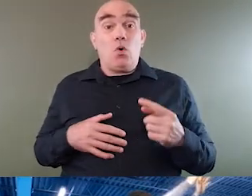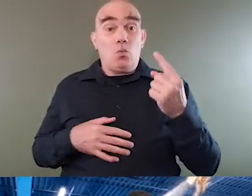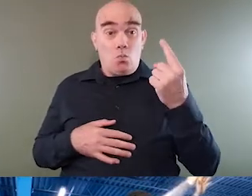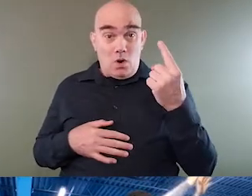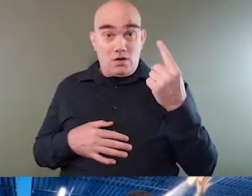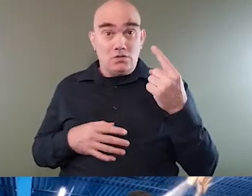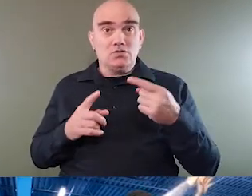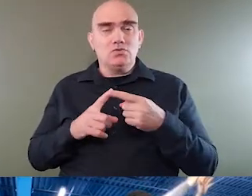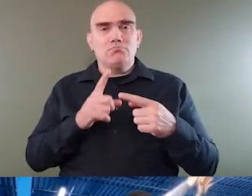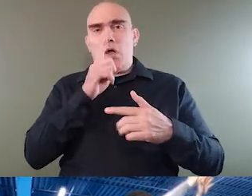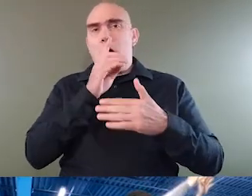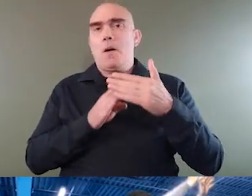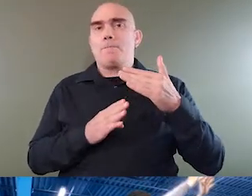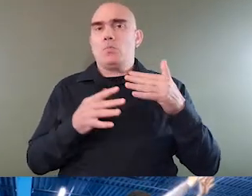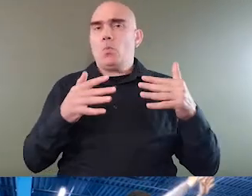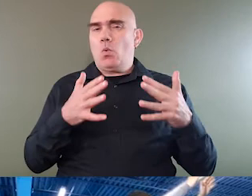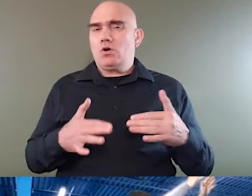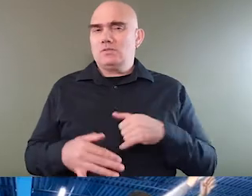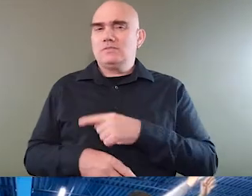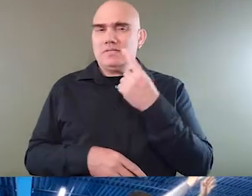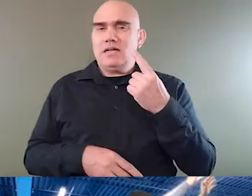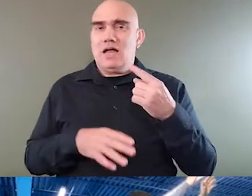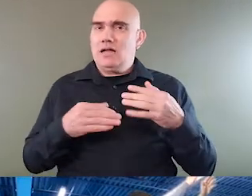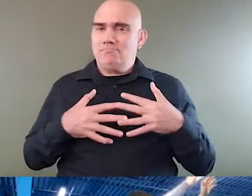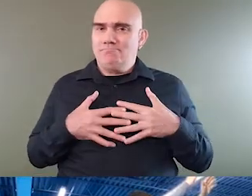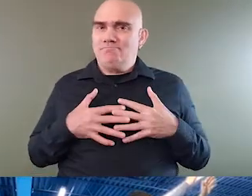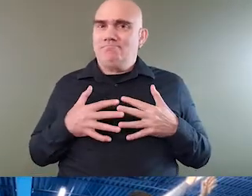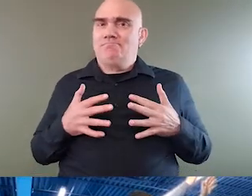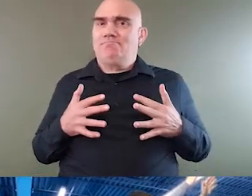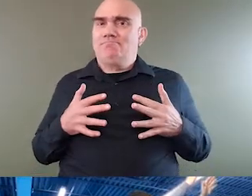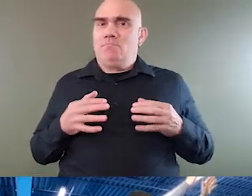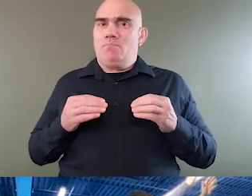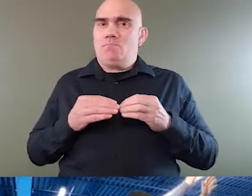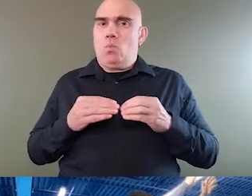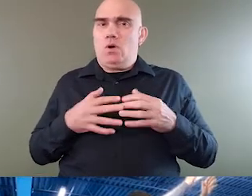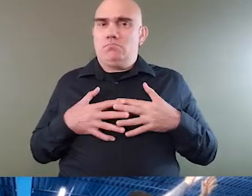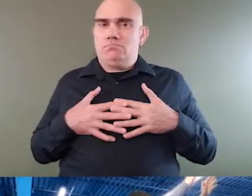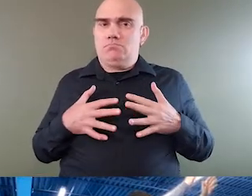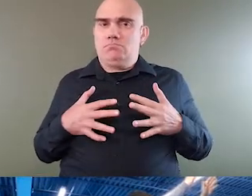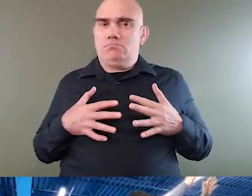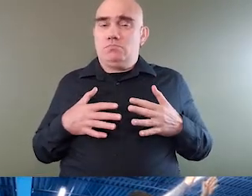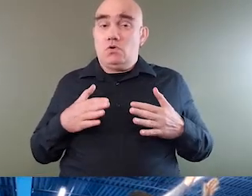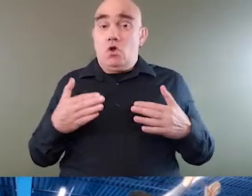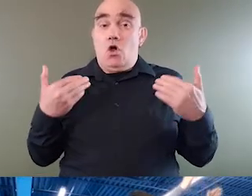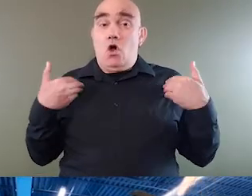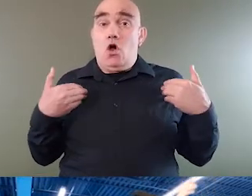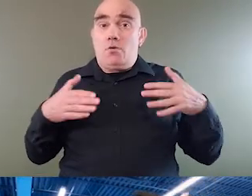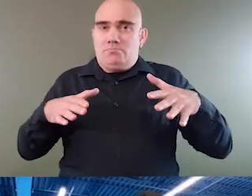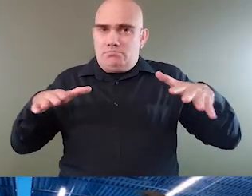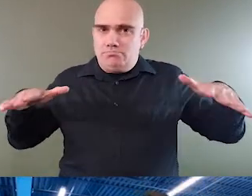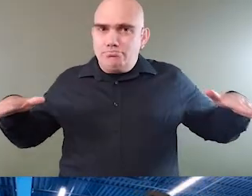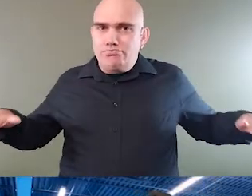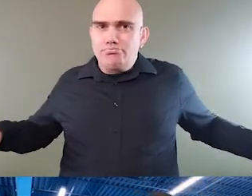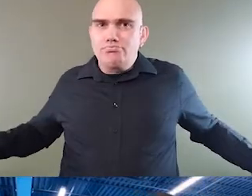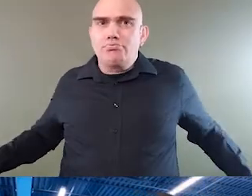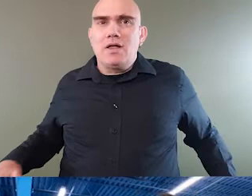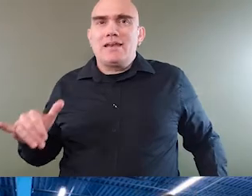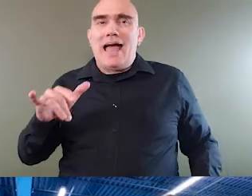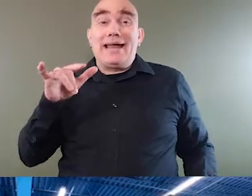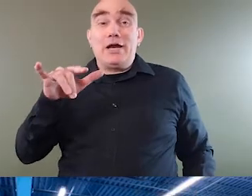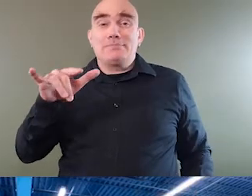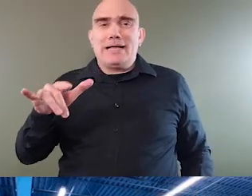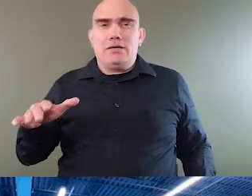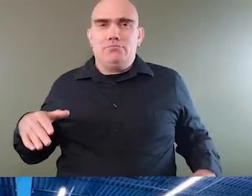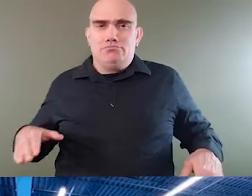to Humble Warrior today and expand our heart space even more. Draw your arms back down behind you, airplane